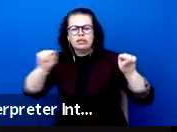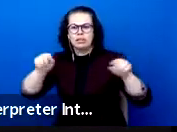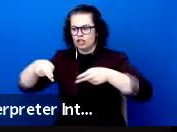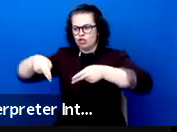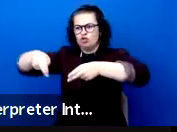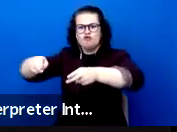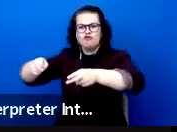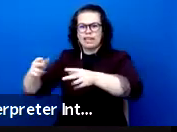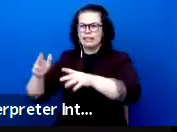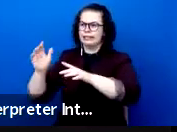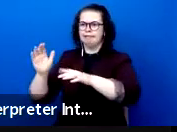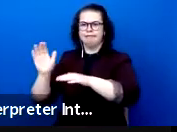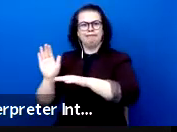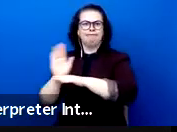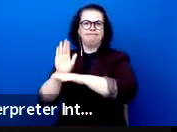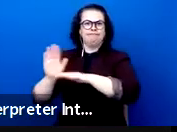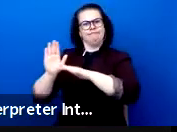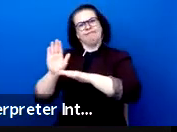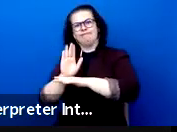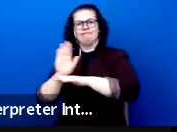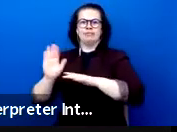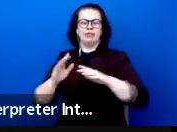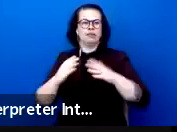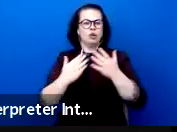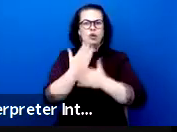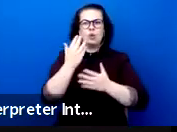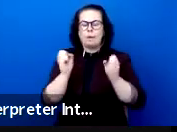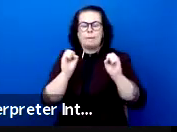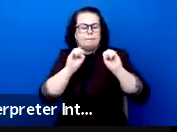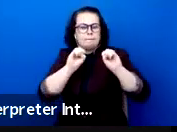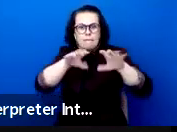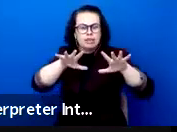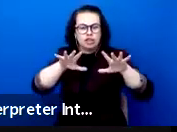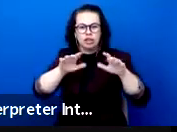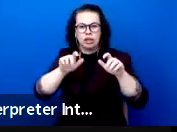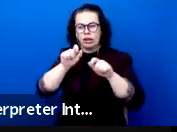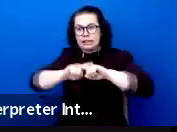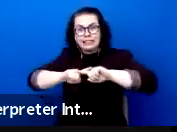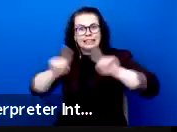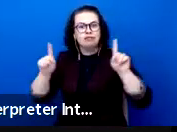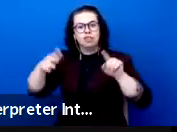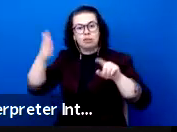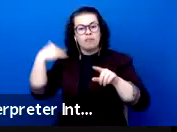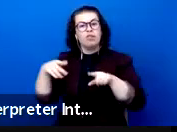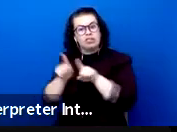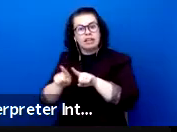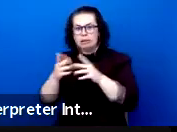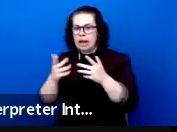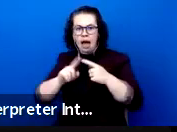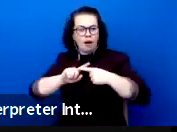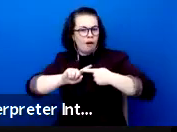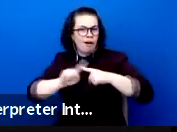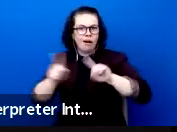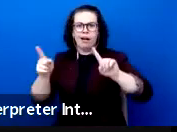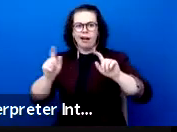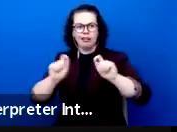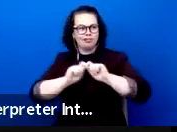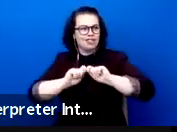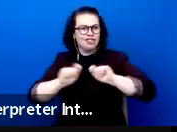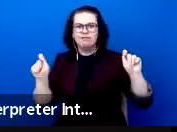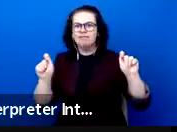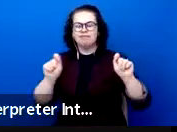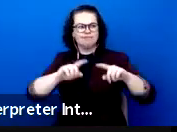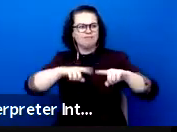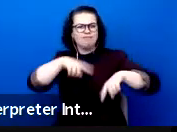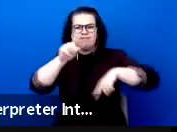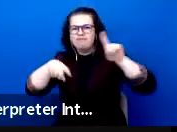theatre, classical theatre, new circus, new magic and so on. Always artisanal, it can